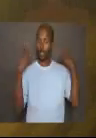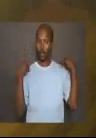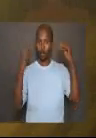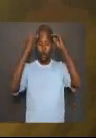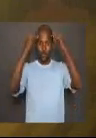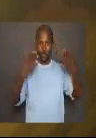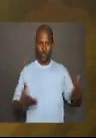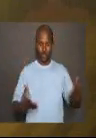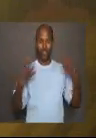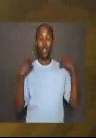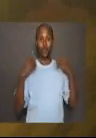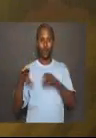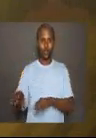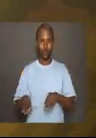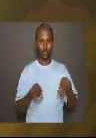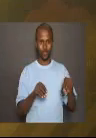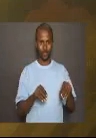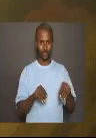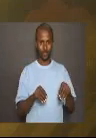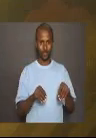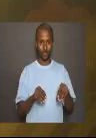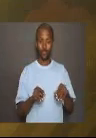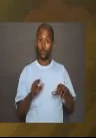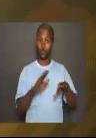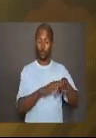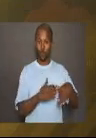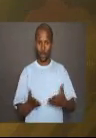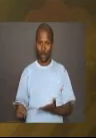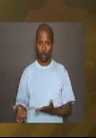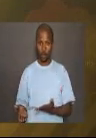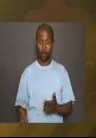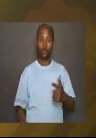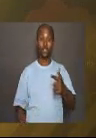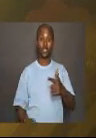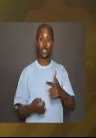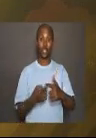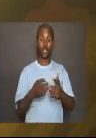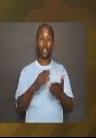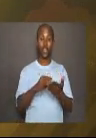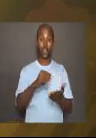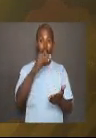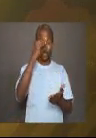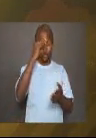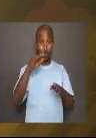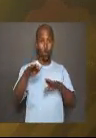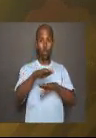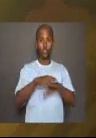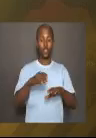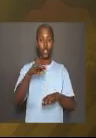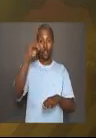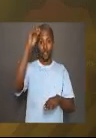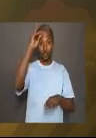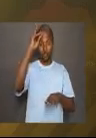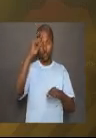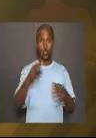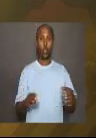Hello, teacher. Hello, students. Welcome to our second lesson on derivatives